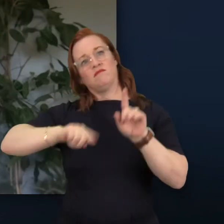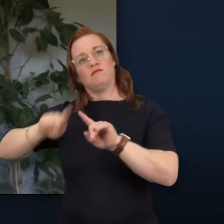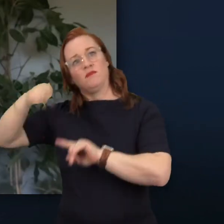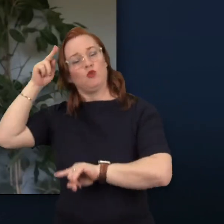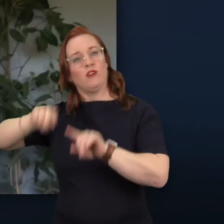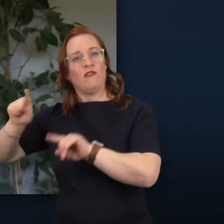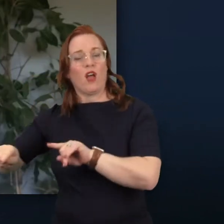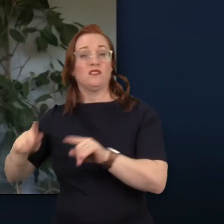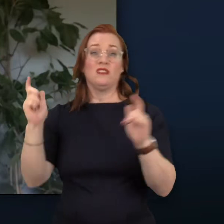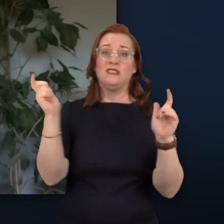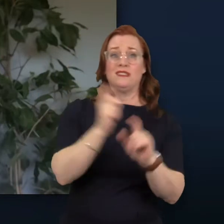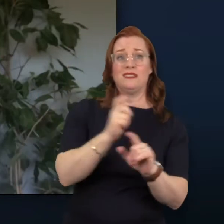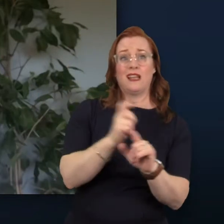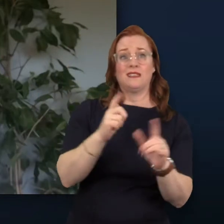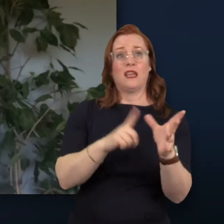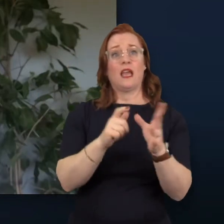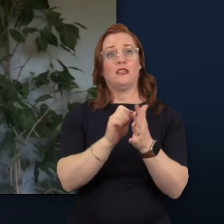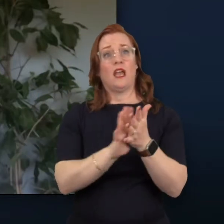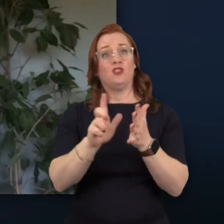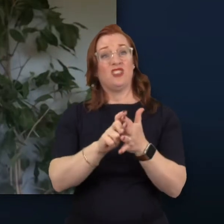dyspraxic and have ADHD.